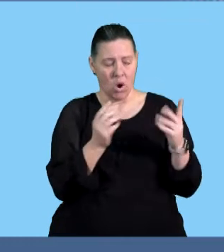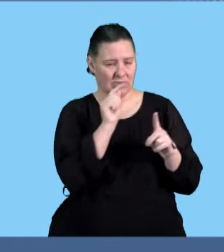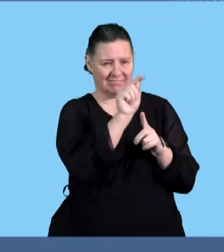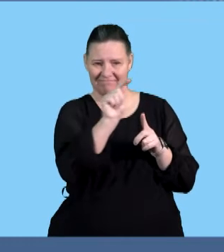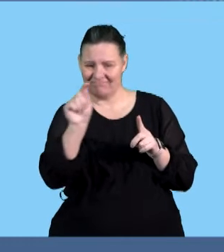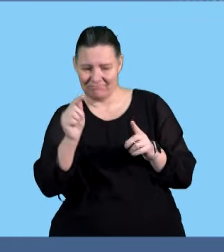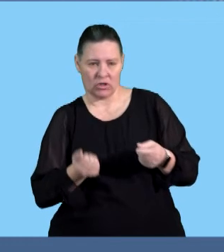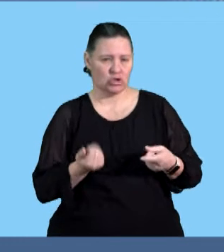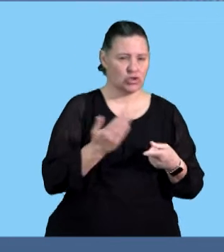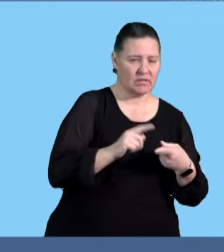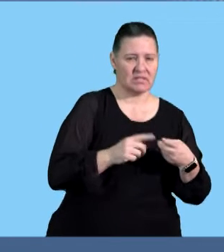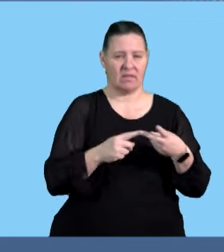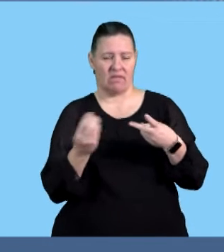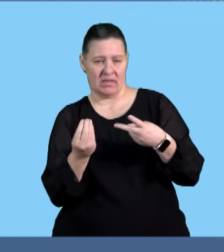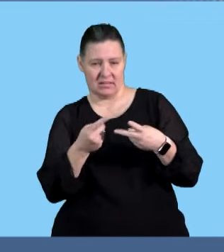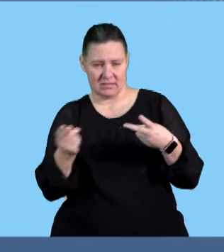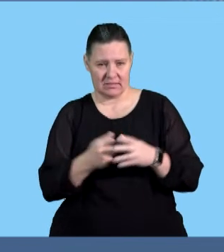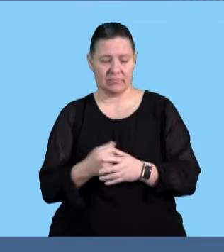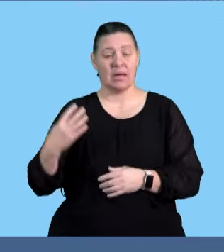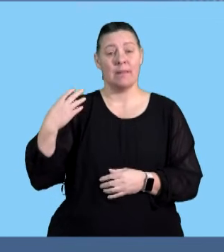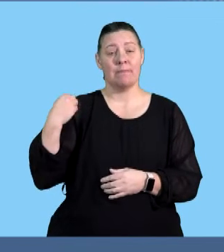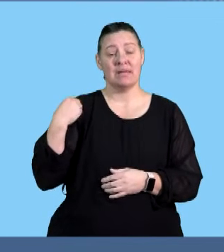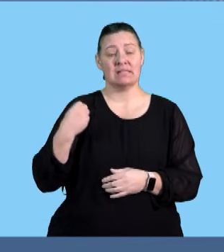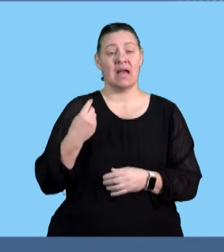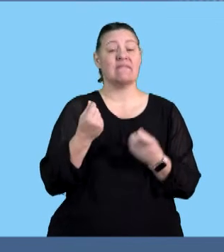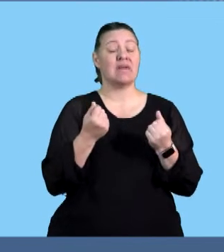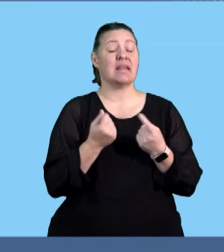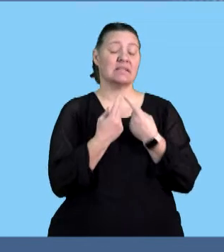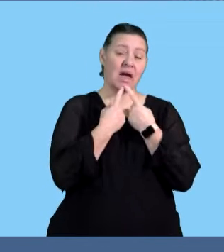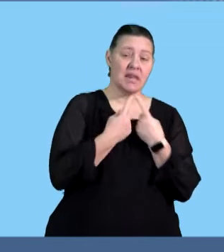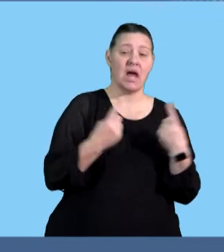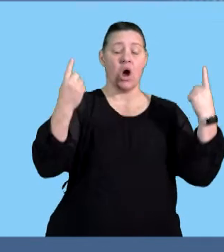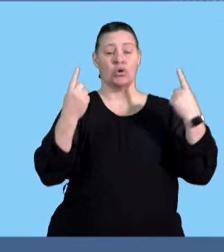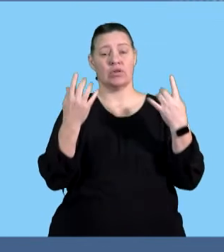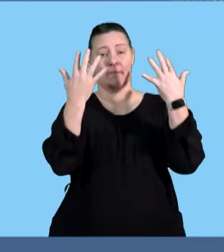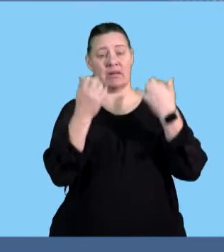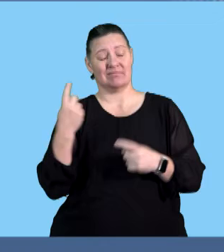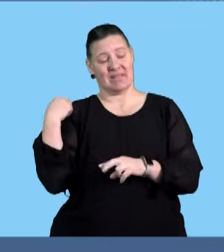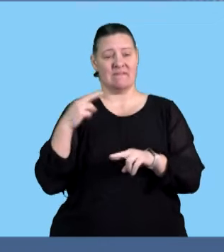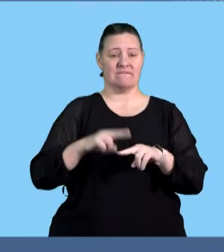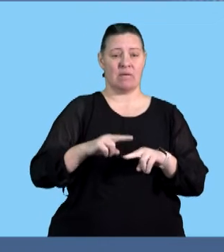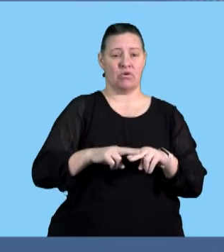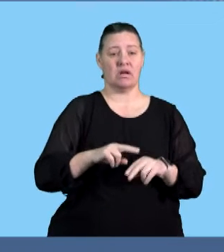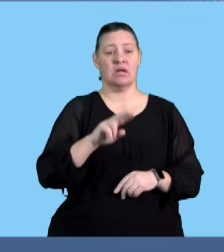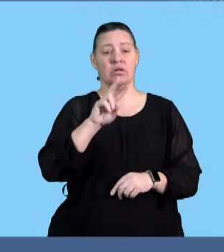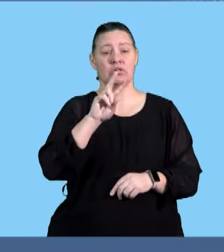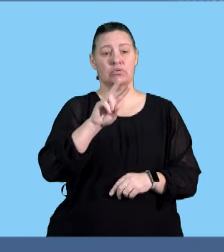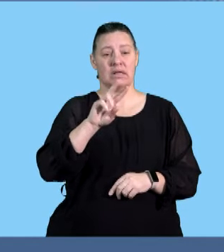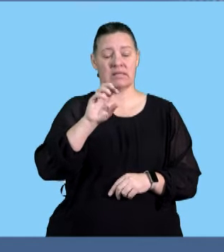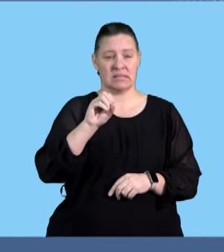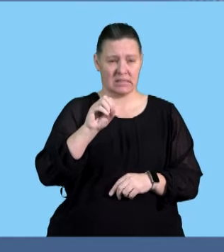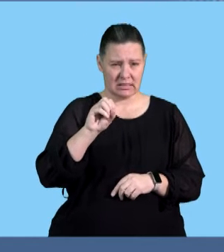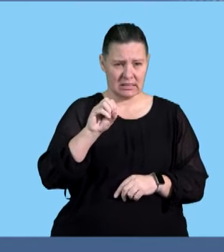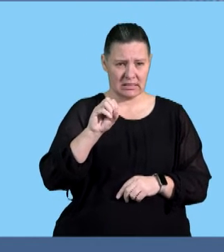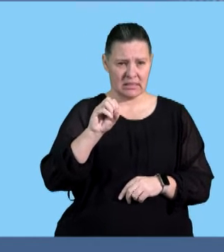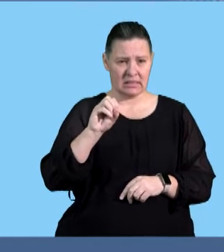on most goods and services. The Minister of Finance announced during the budget speech on February